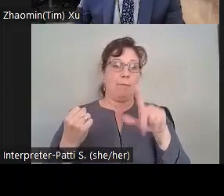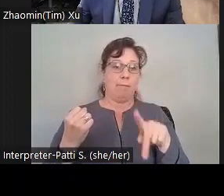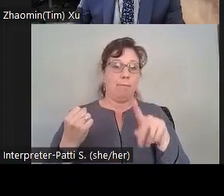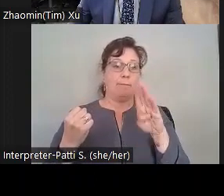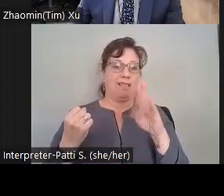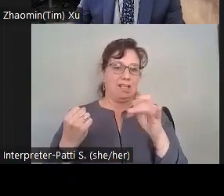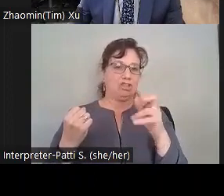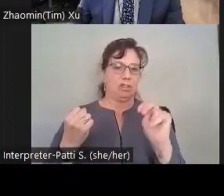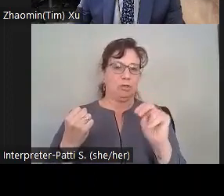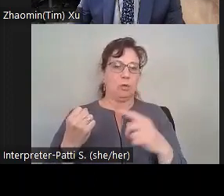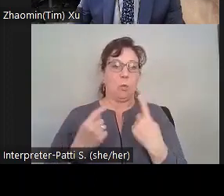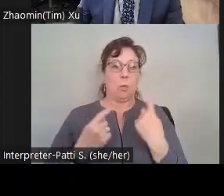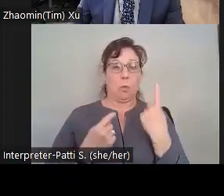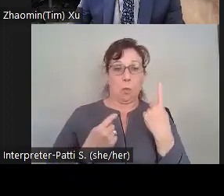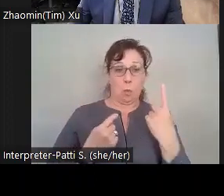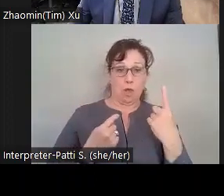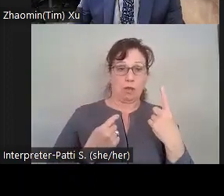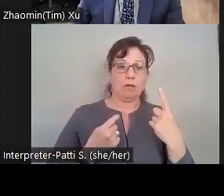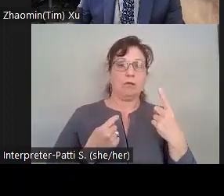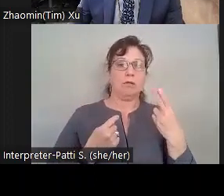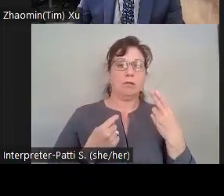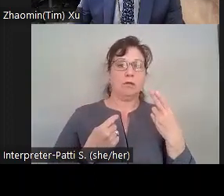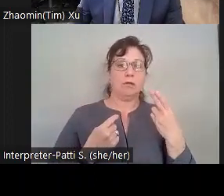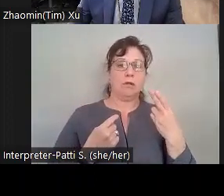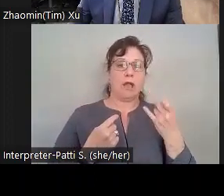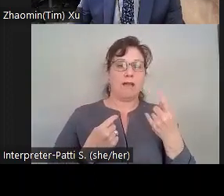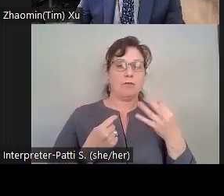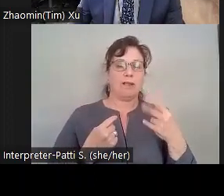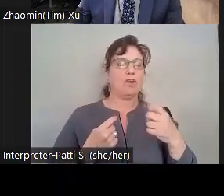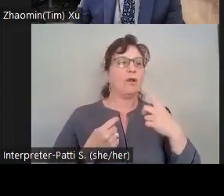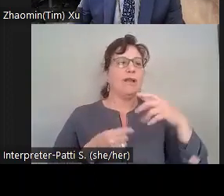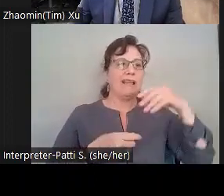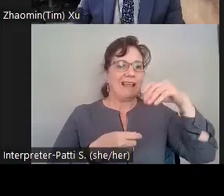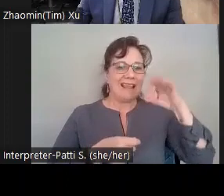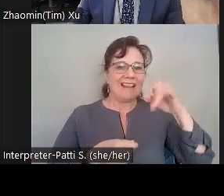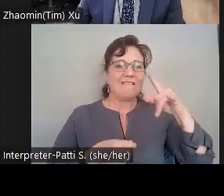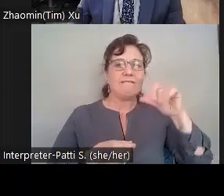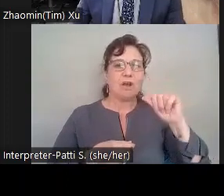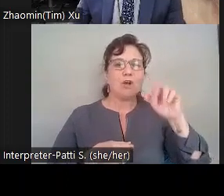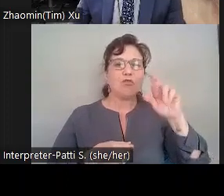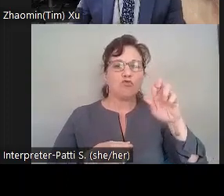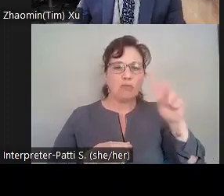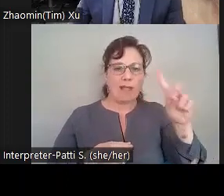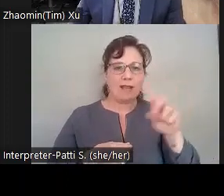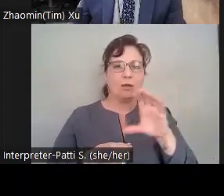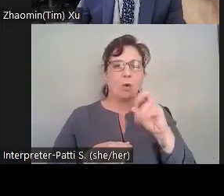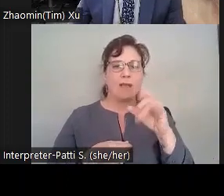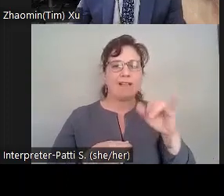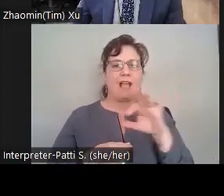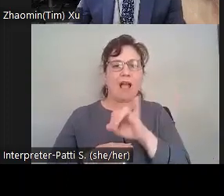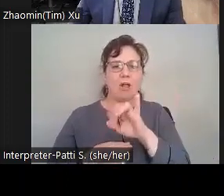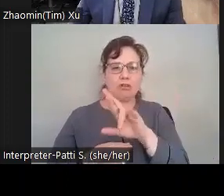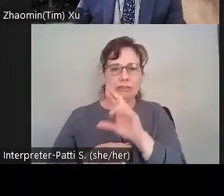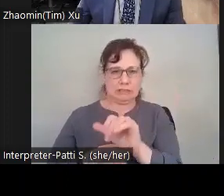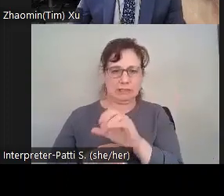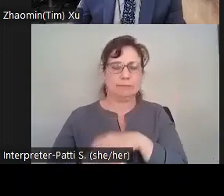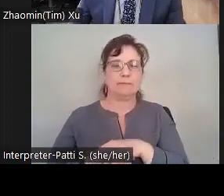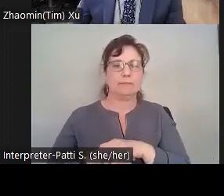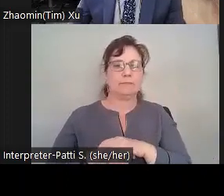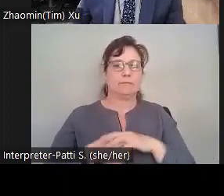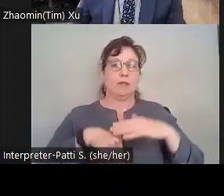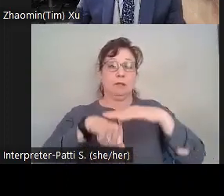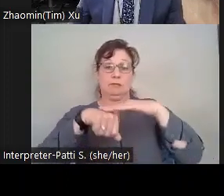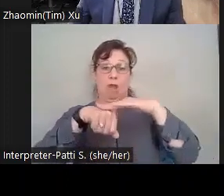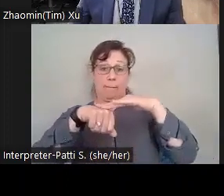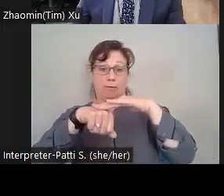electrocautery, otherwise as known as a hyfricator, or infrared coagulation, otherwise known as IRC. Topicals play a very important